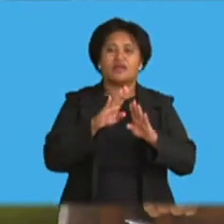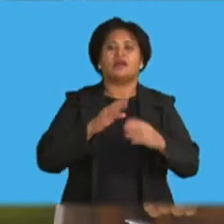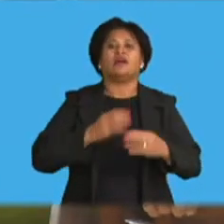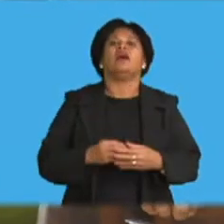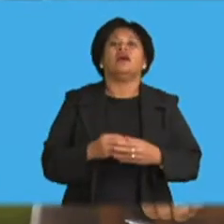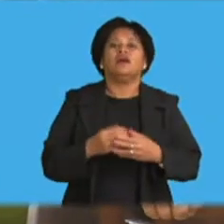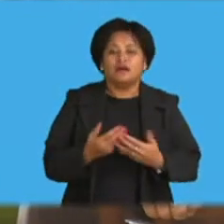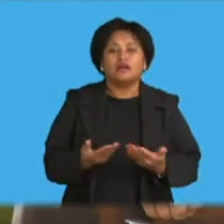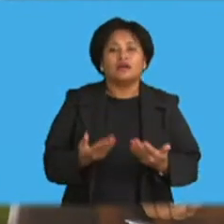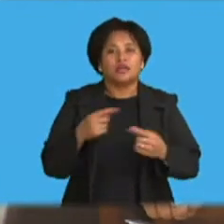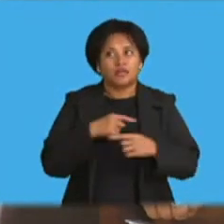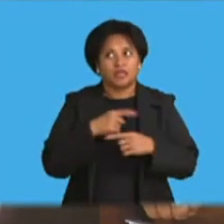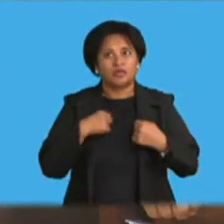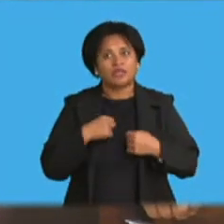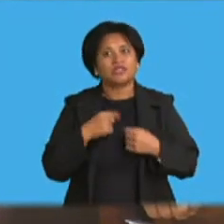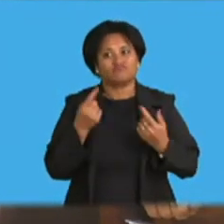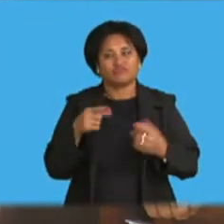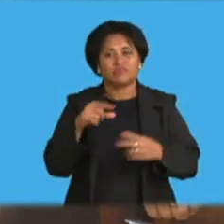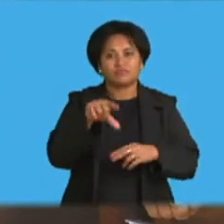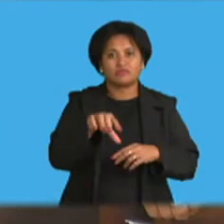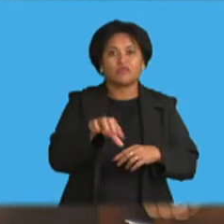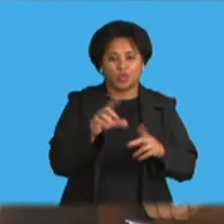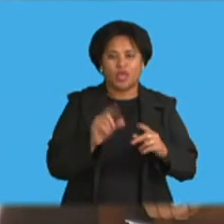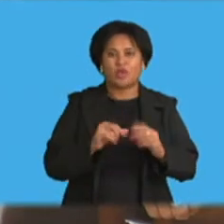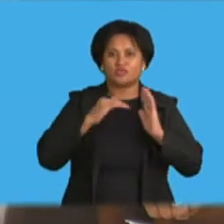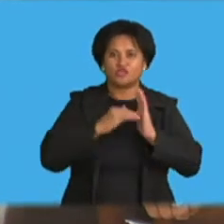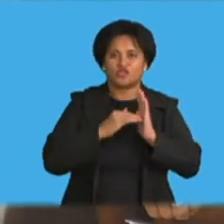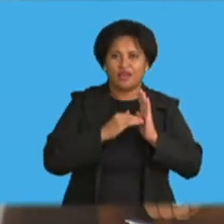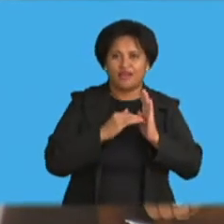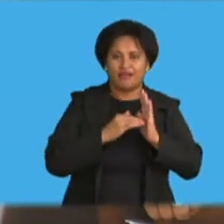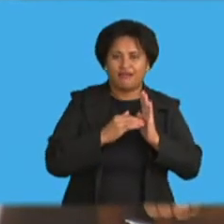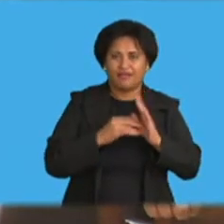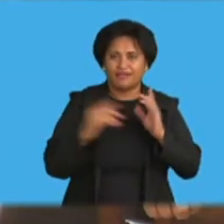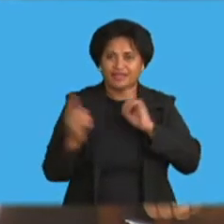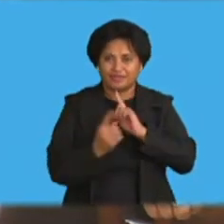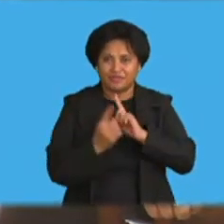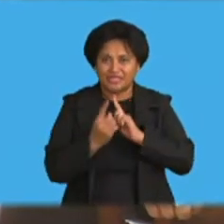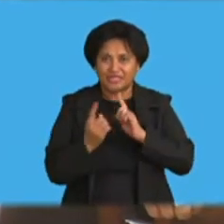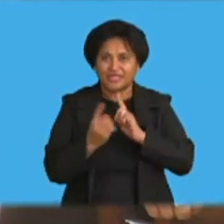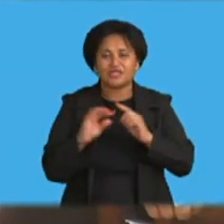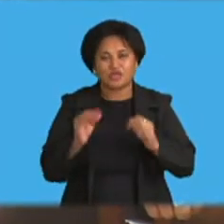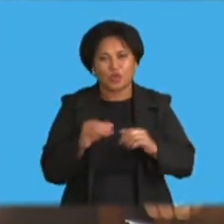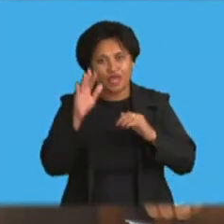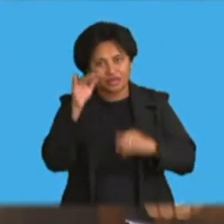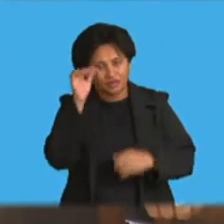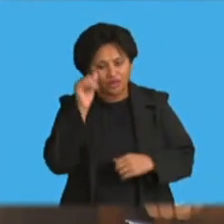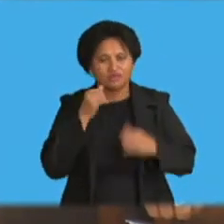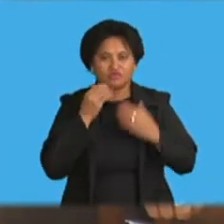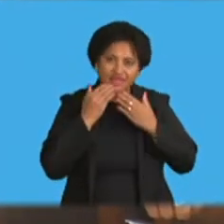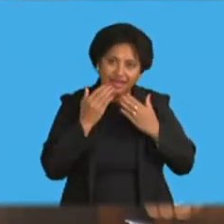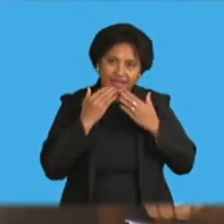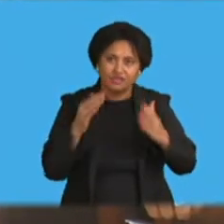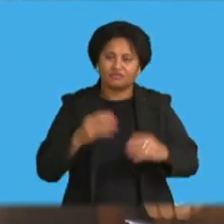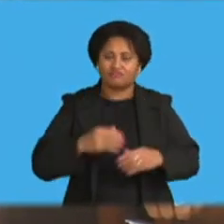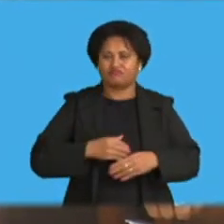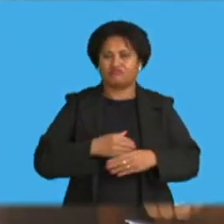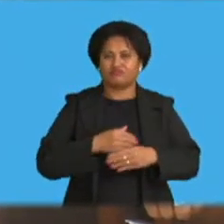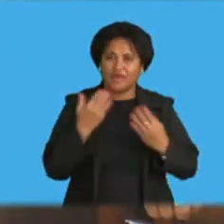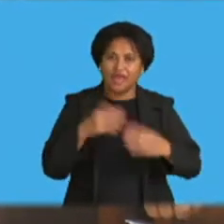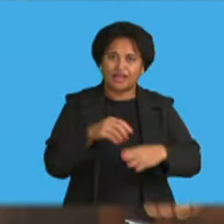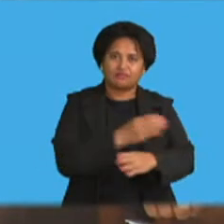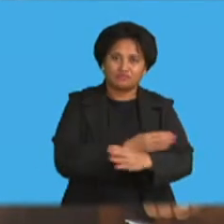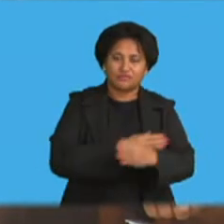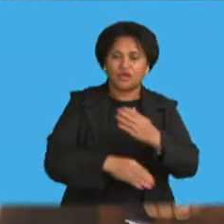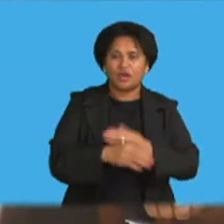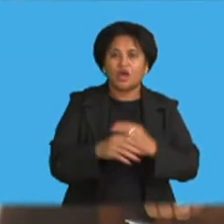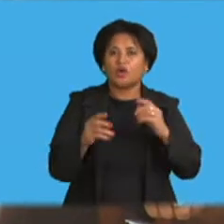we were honoured to have appointed as chair of the meeting. Madam Speaker, I take this opportunity to acknowledge the great work being done by the Commonwealth Secretariat, ably